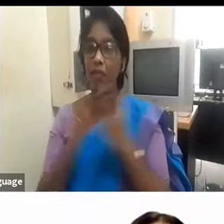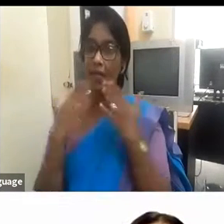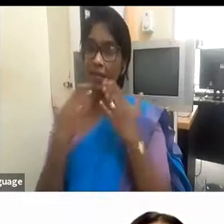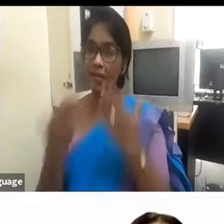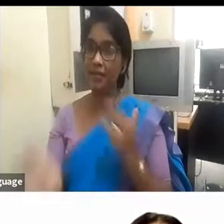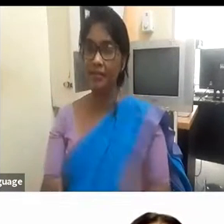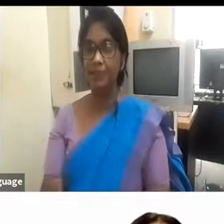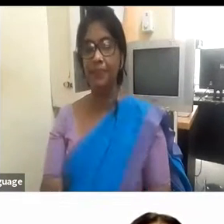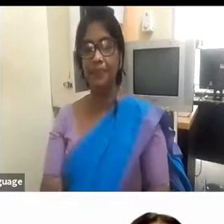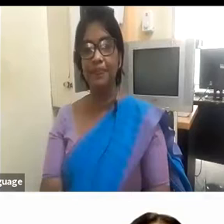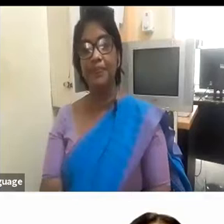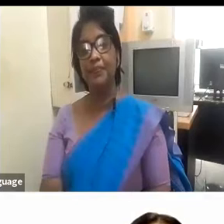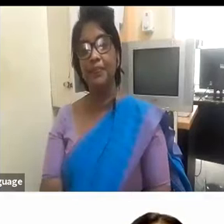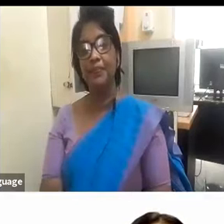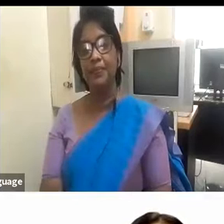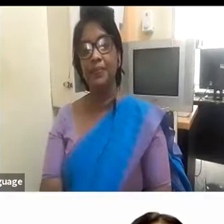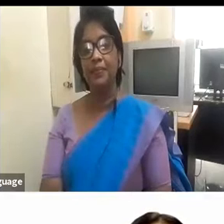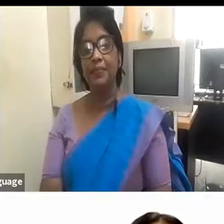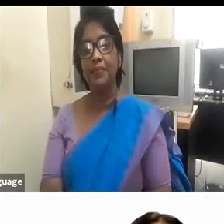way, right?